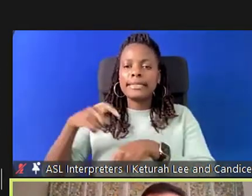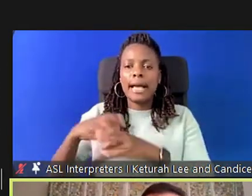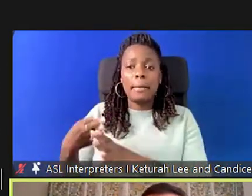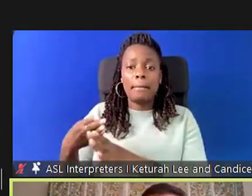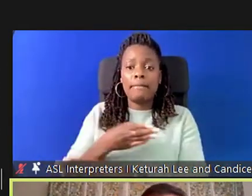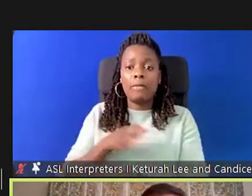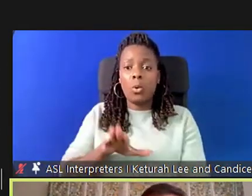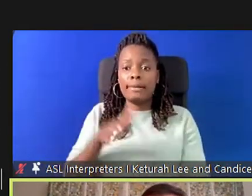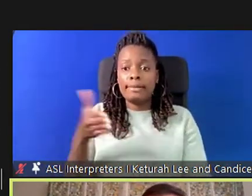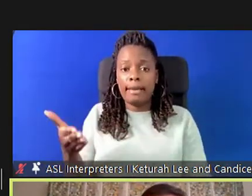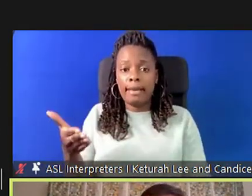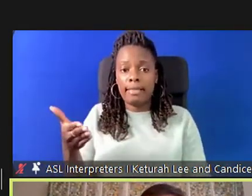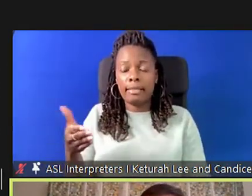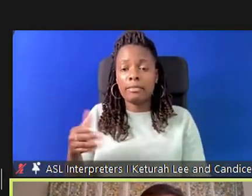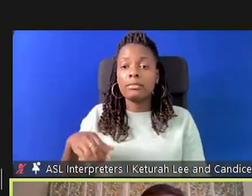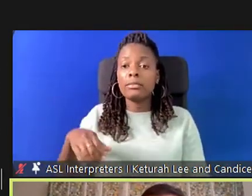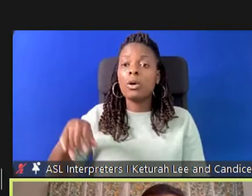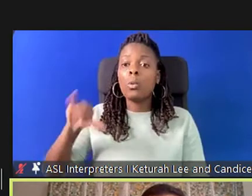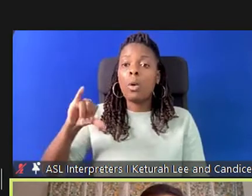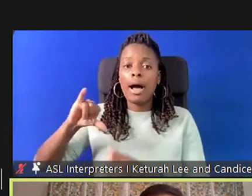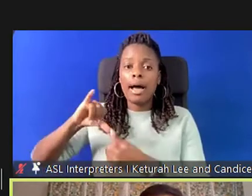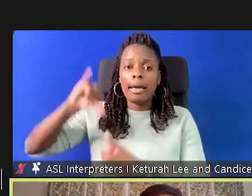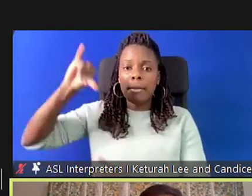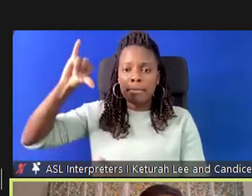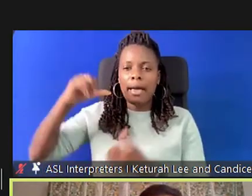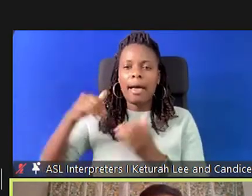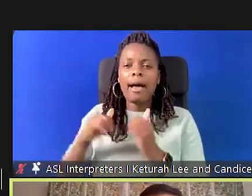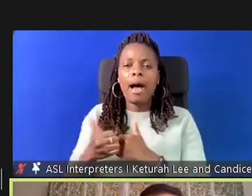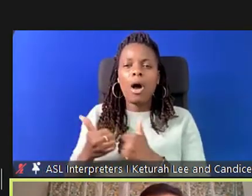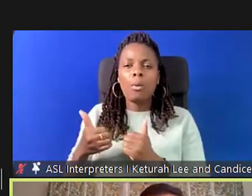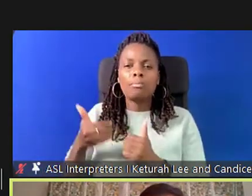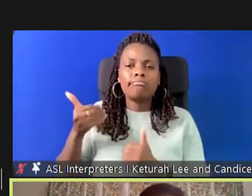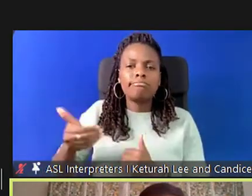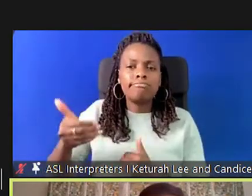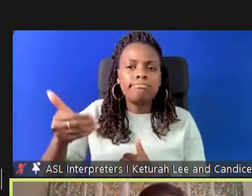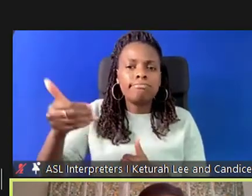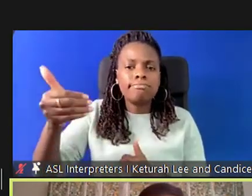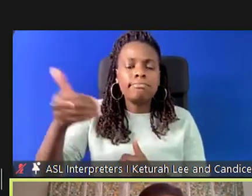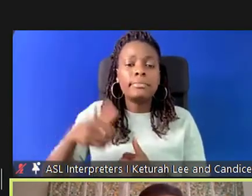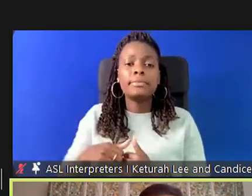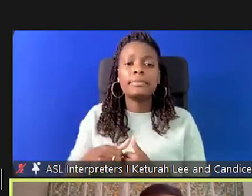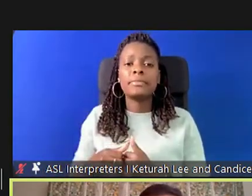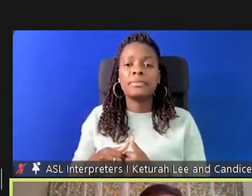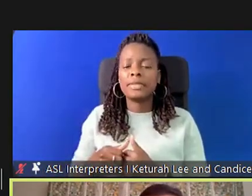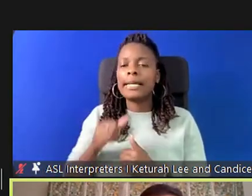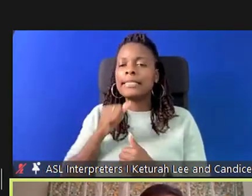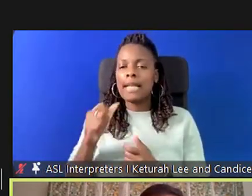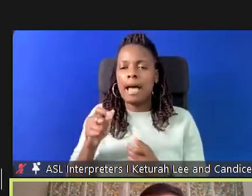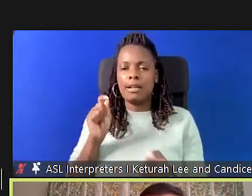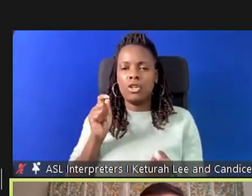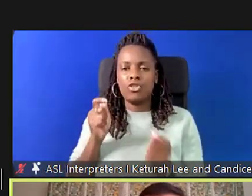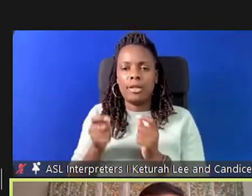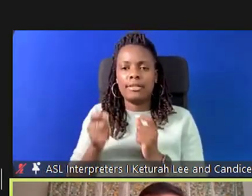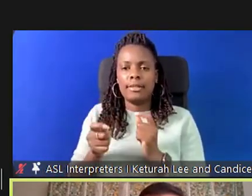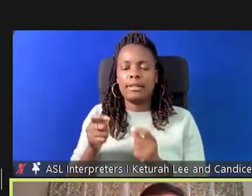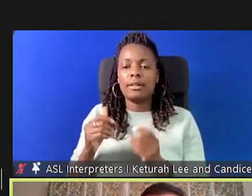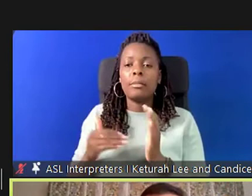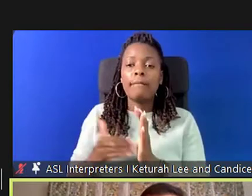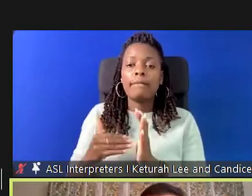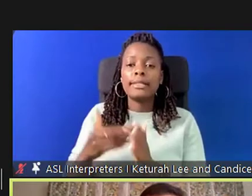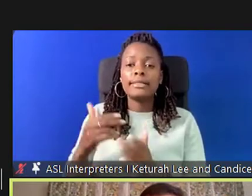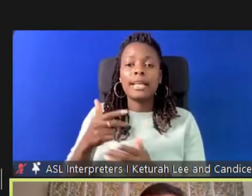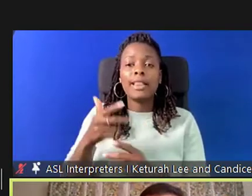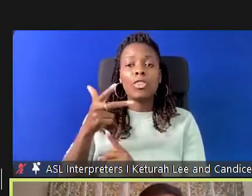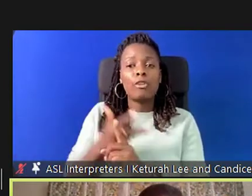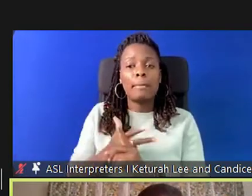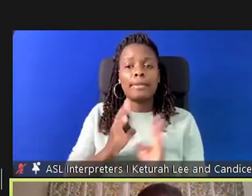and the y-axis is the prevalence. The dots represent unadjusted prevalence estimates in each 3-month interval, and the